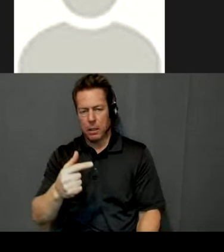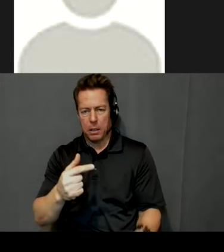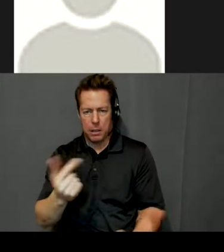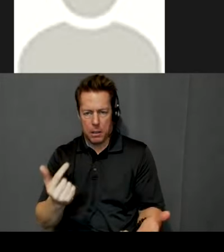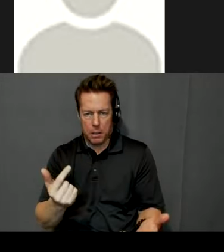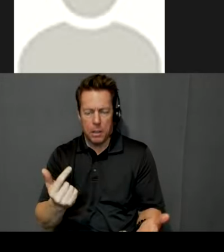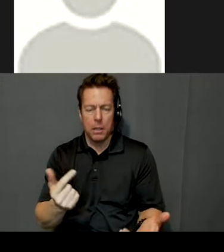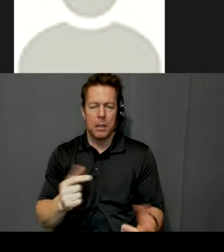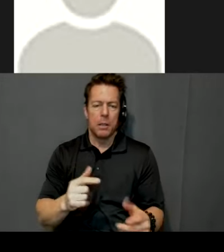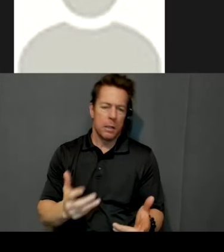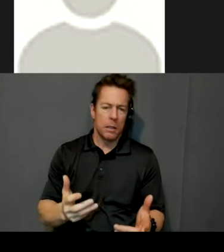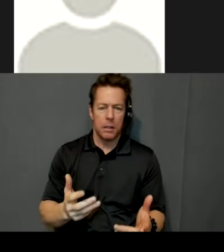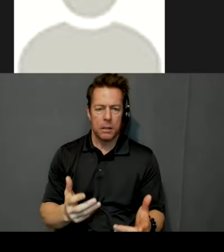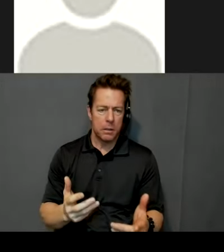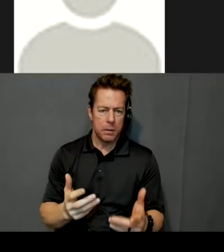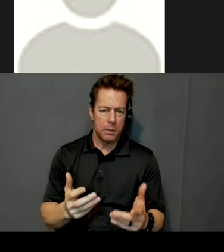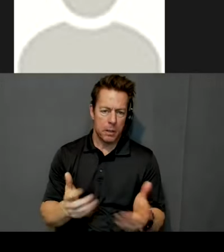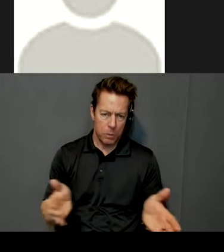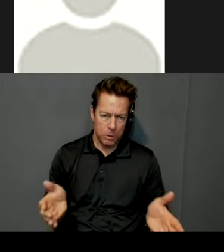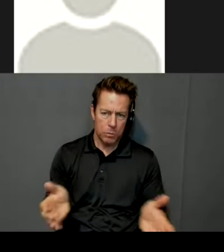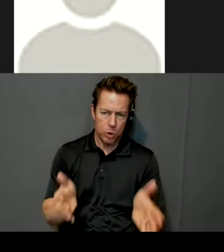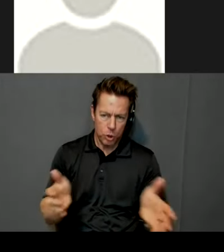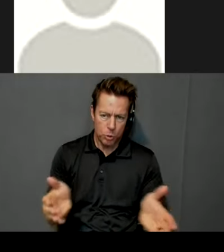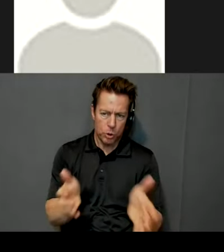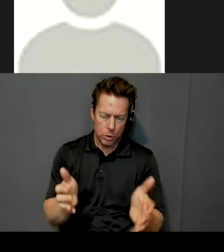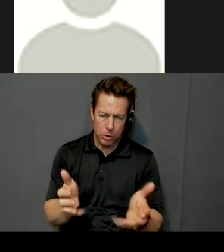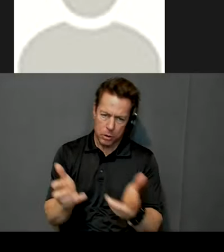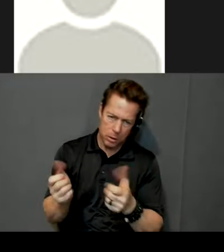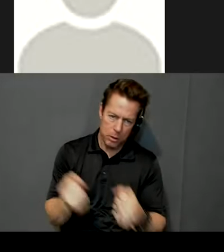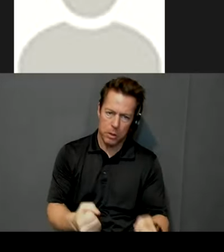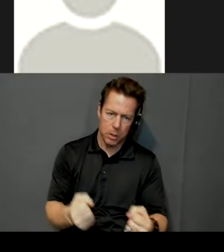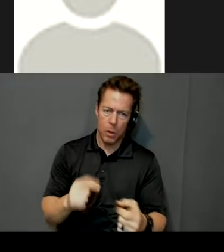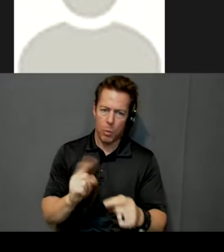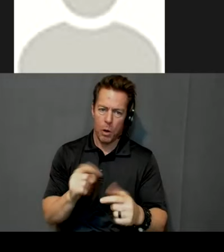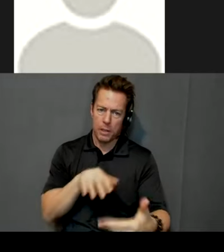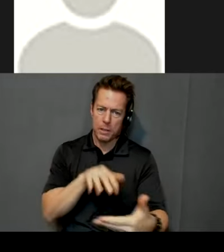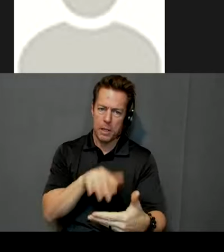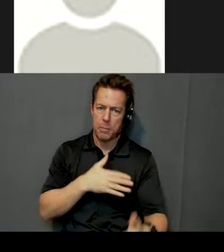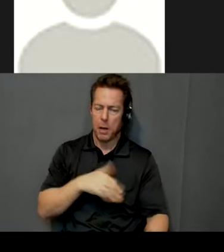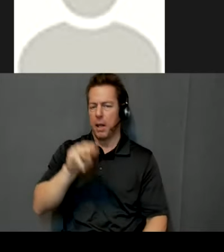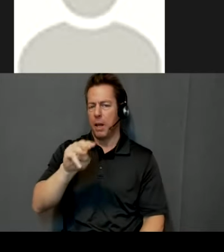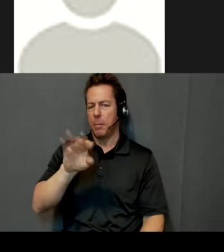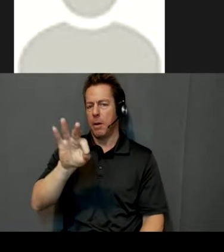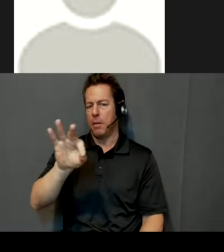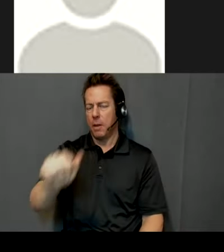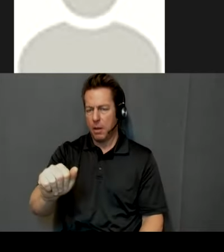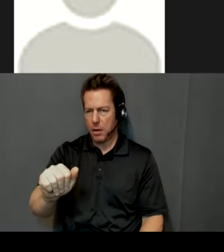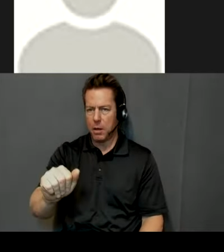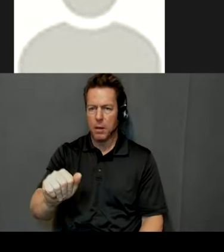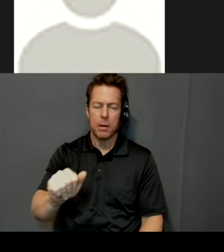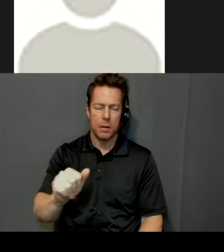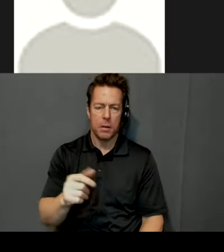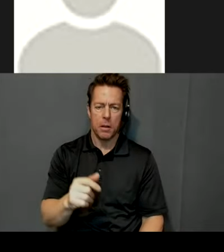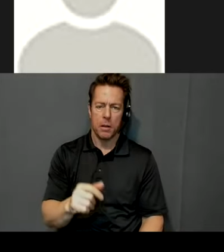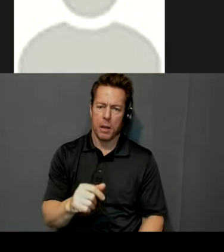but it was pushed pretty heavily where I studied my MFA, and it took me a while to kind of